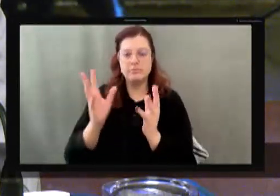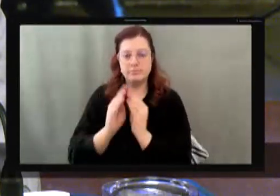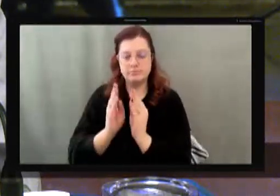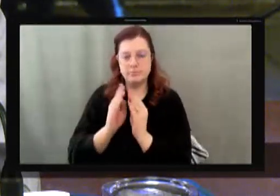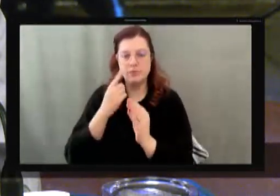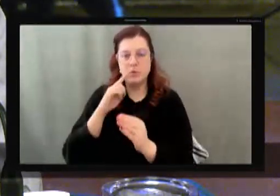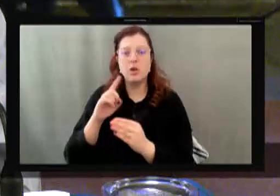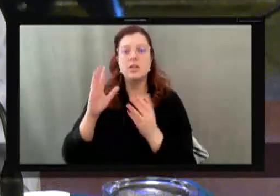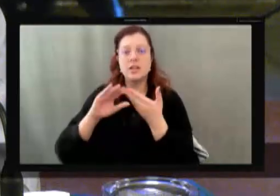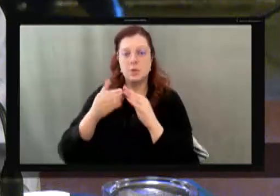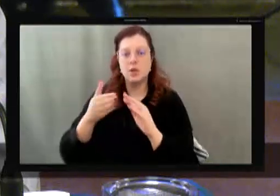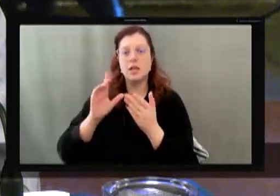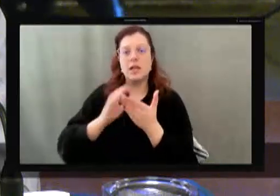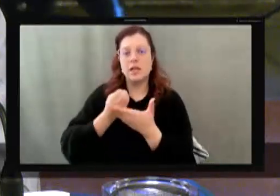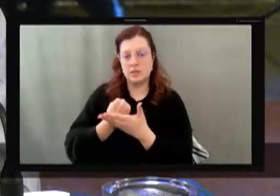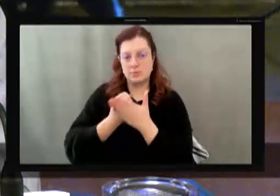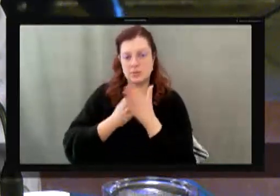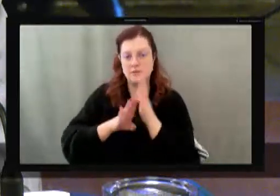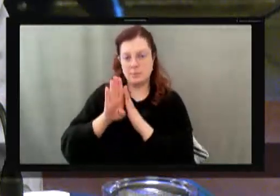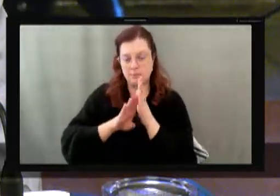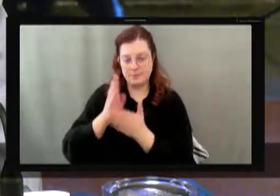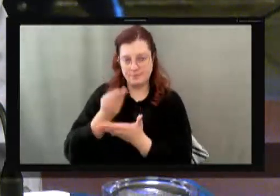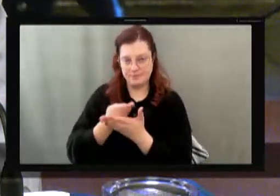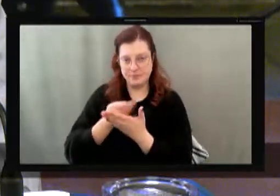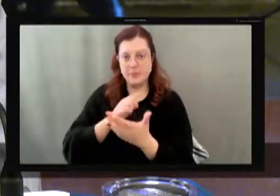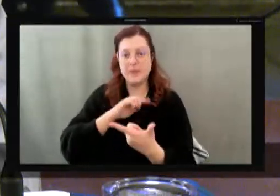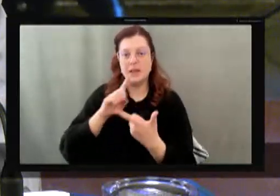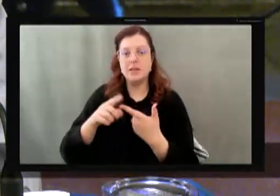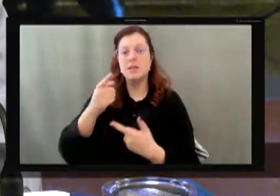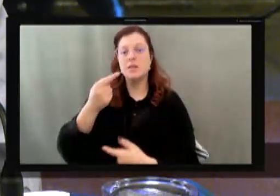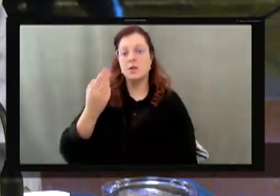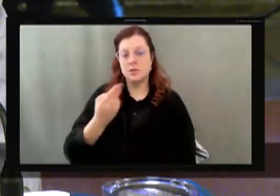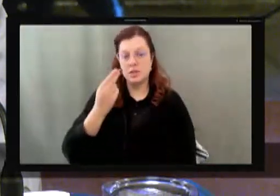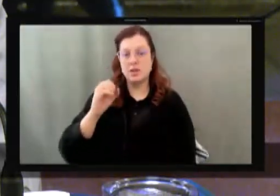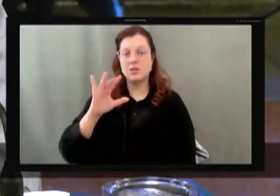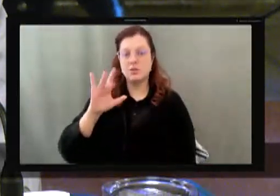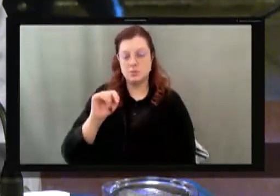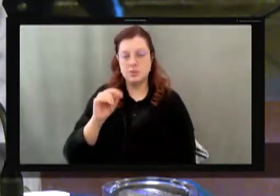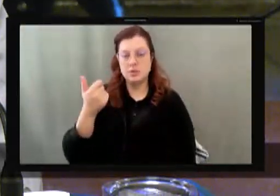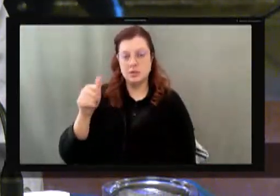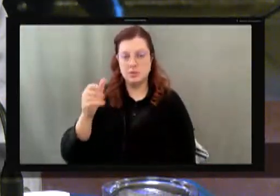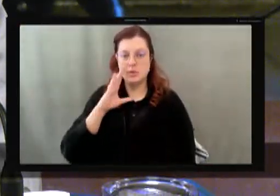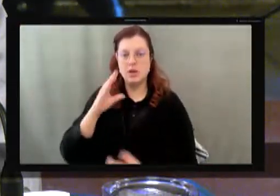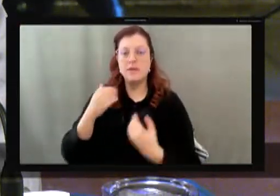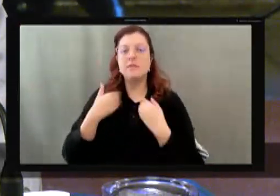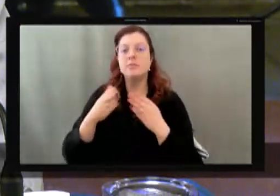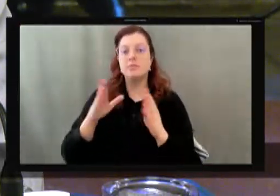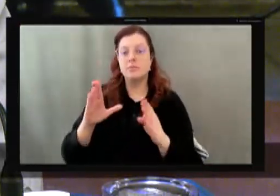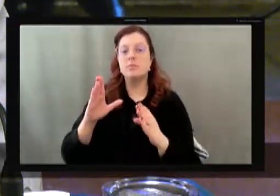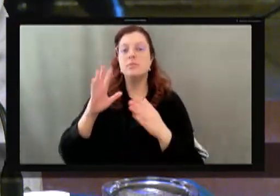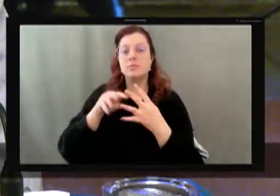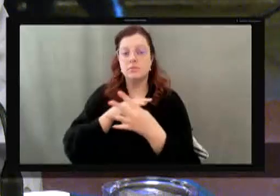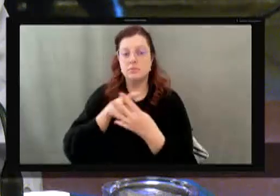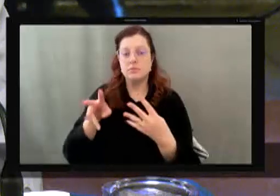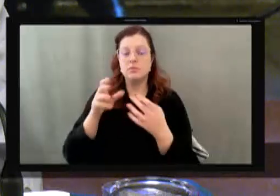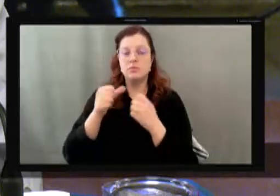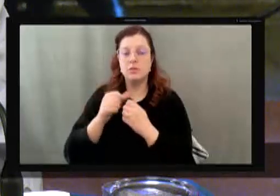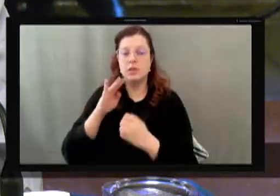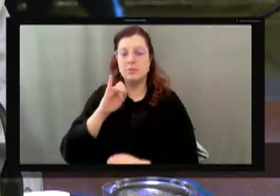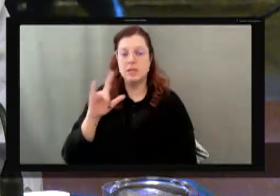development funding. Thursday, October 10th, Council will hold a cablecast public hearing on Bill